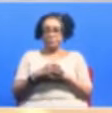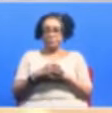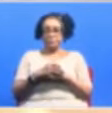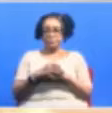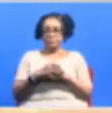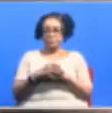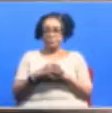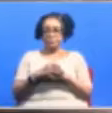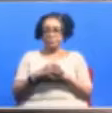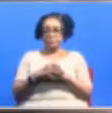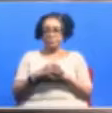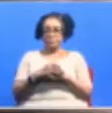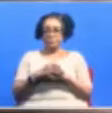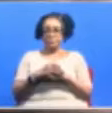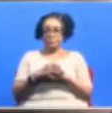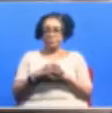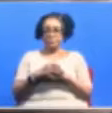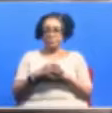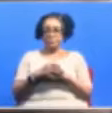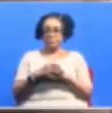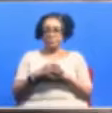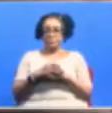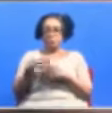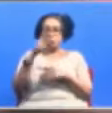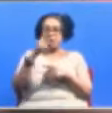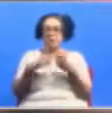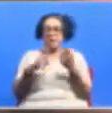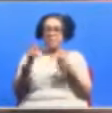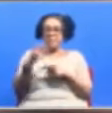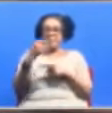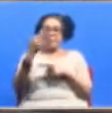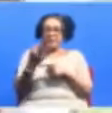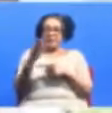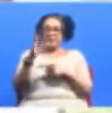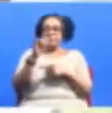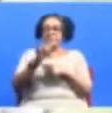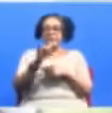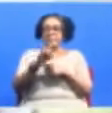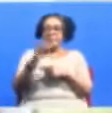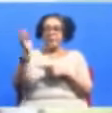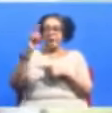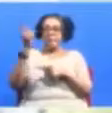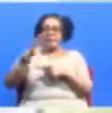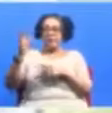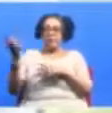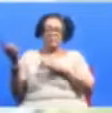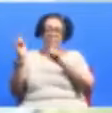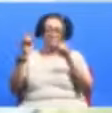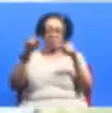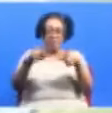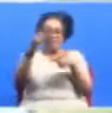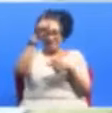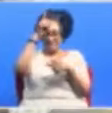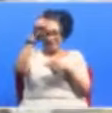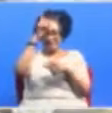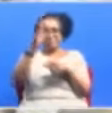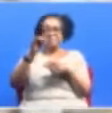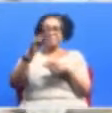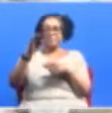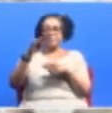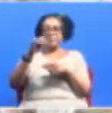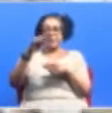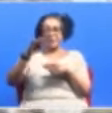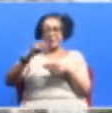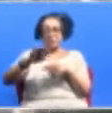It is 1 year, 3 months since a bunch of doctors from Nairobi camped in this village in Mpirani in Kilifi County